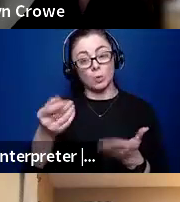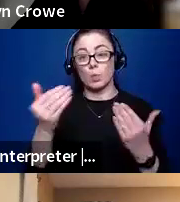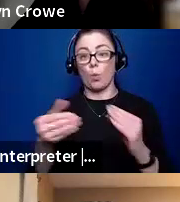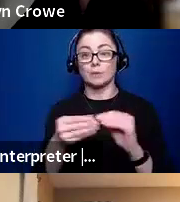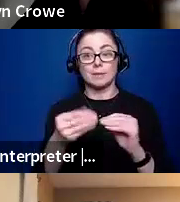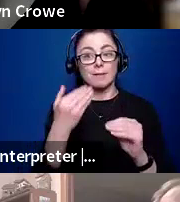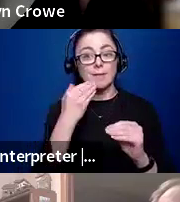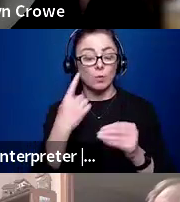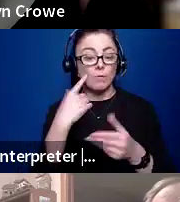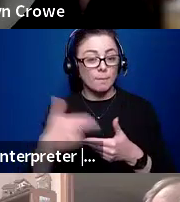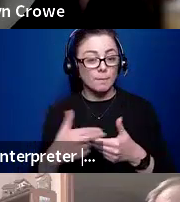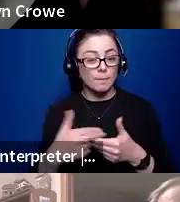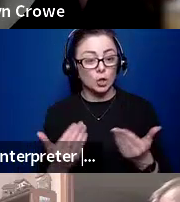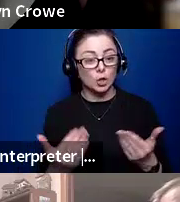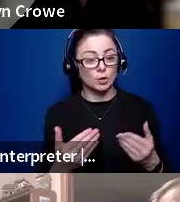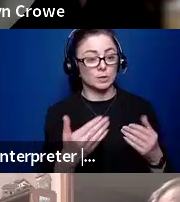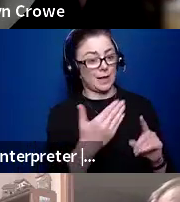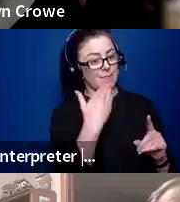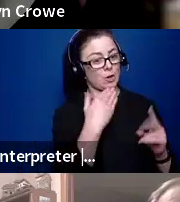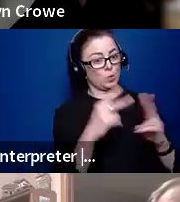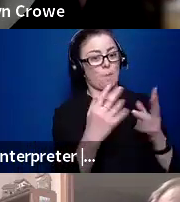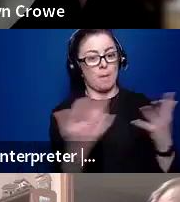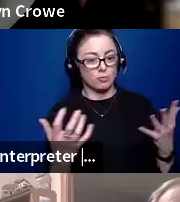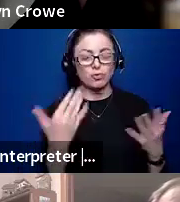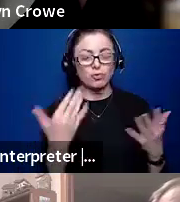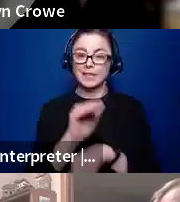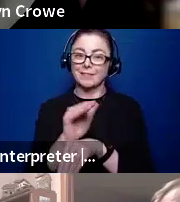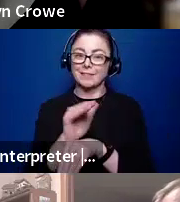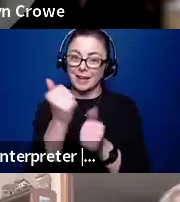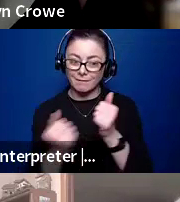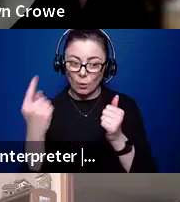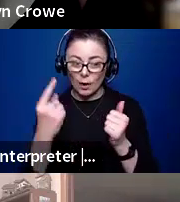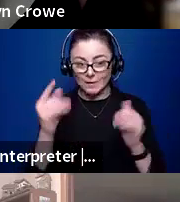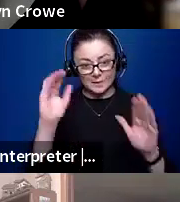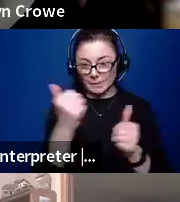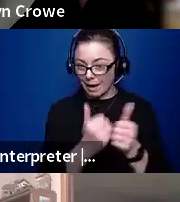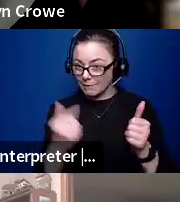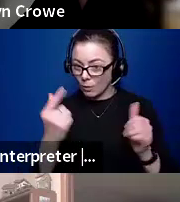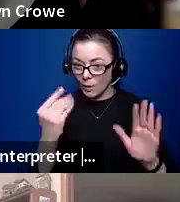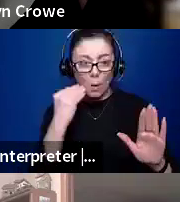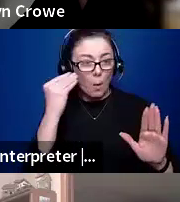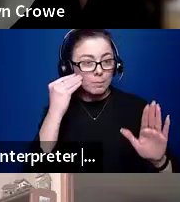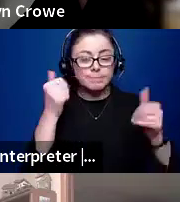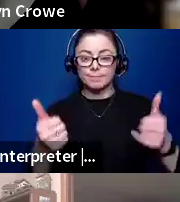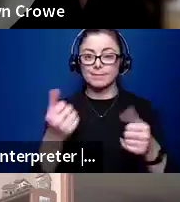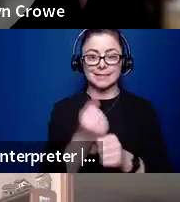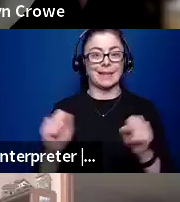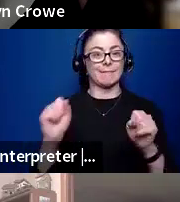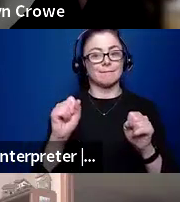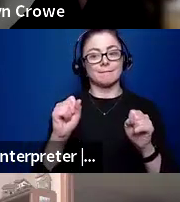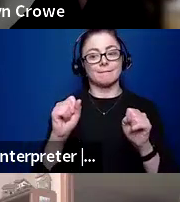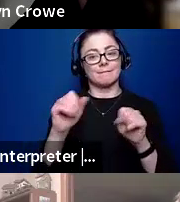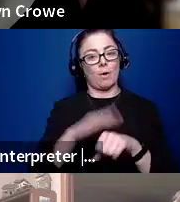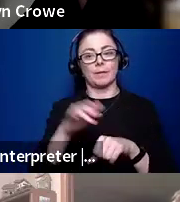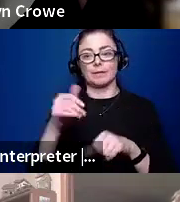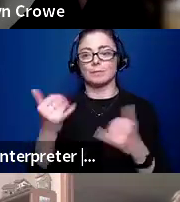being here. Thank you so much. Good evening, everyone. Hope it looks like everybody's home and safe on this snowy evening. And